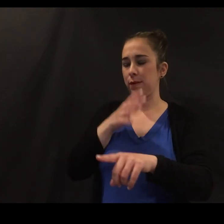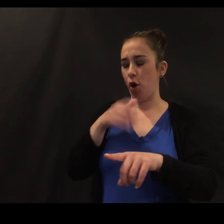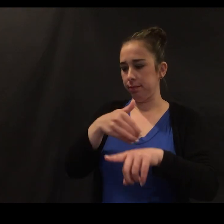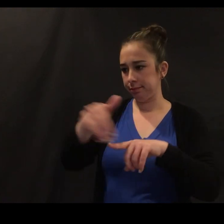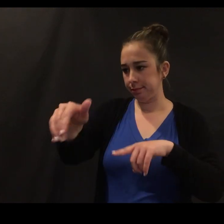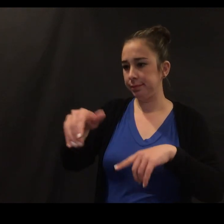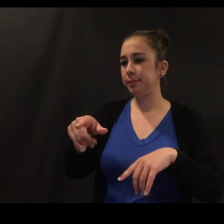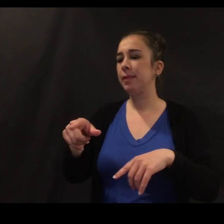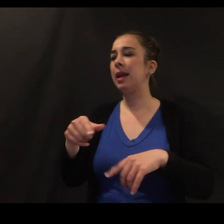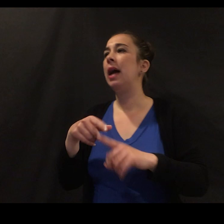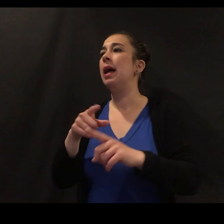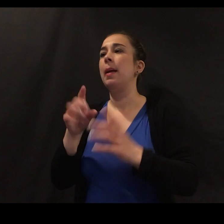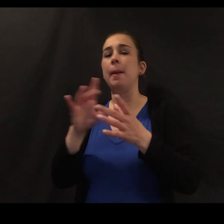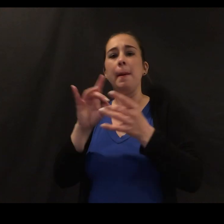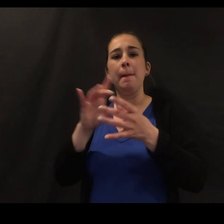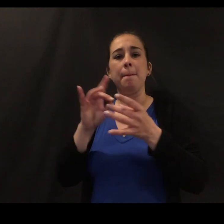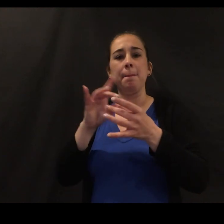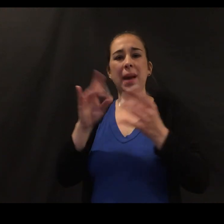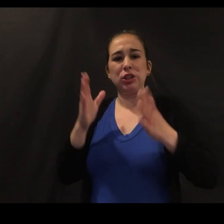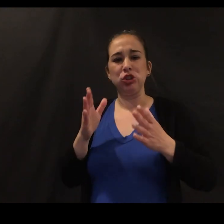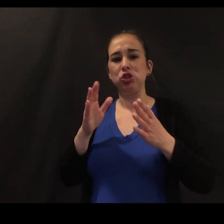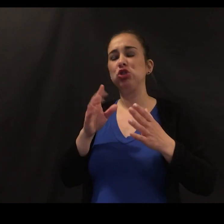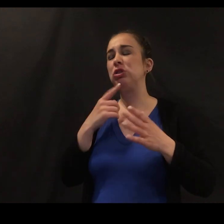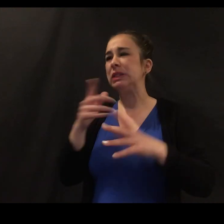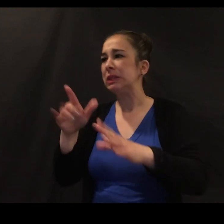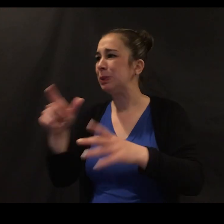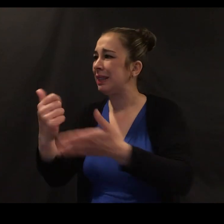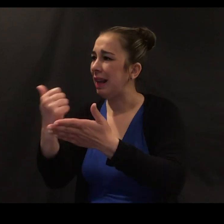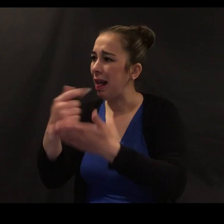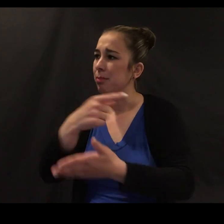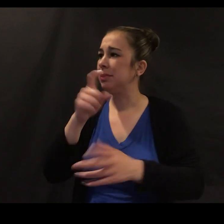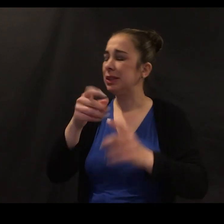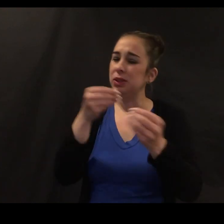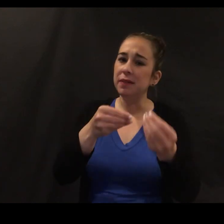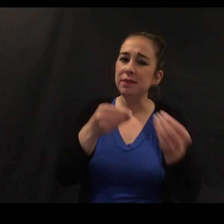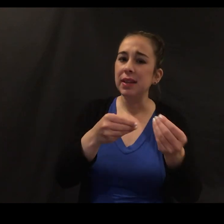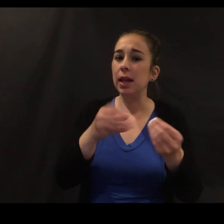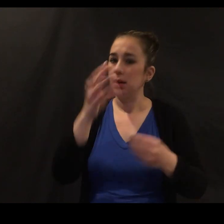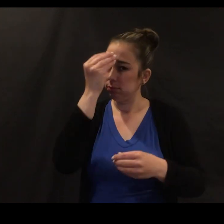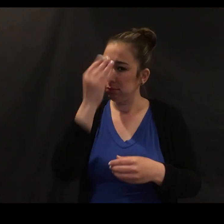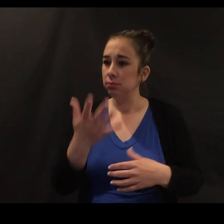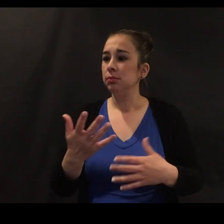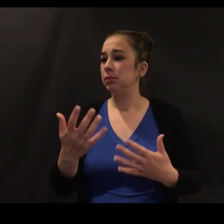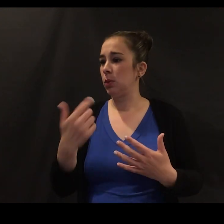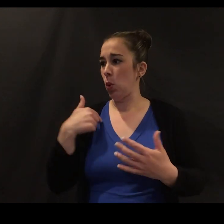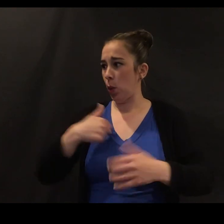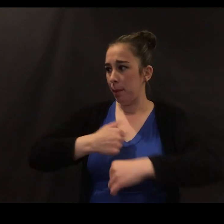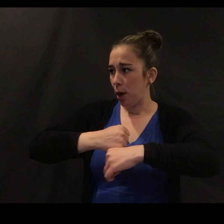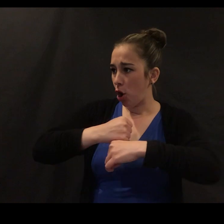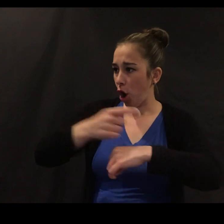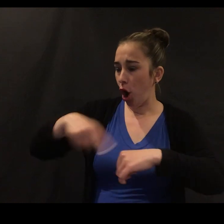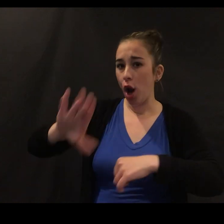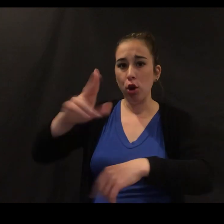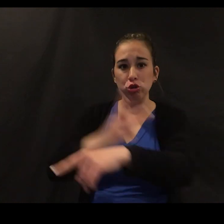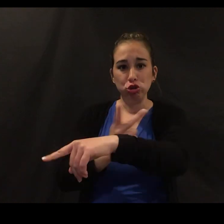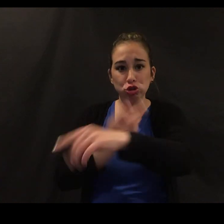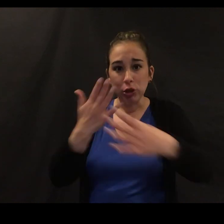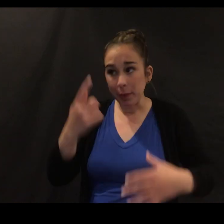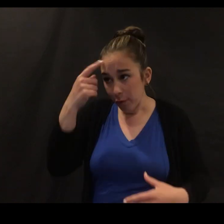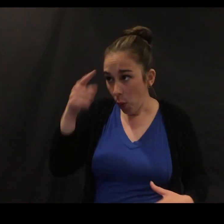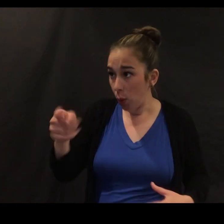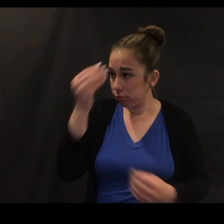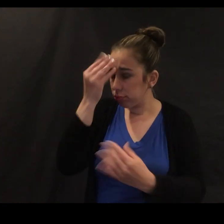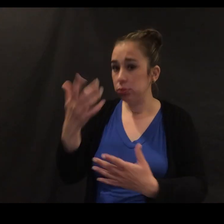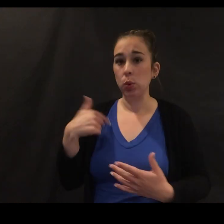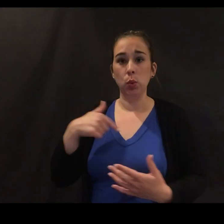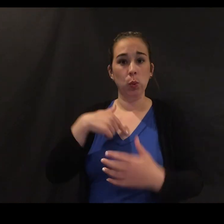we need some help with our guys. And by the way, just so you know, we've been guarding your shepherds out here for you, and we've not let anything